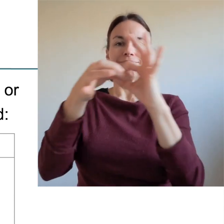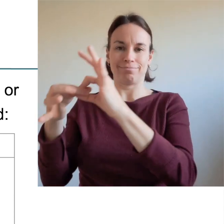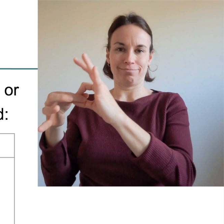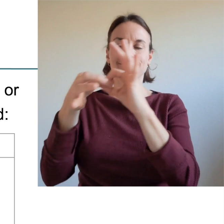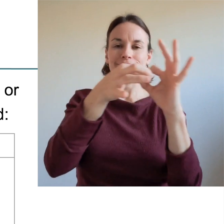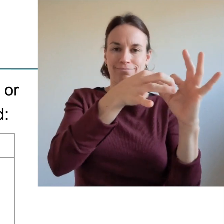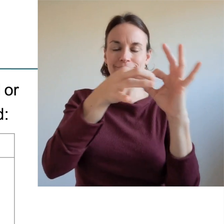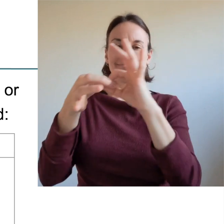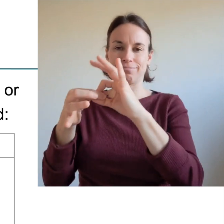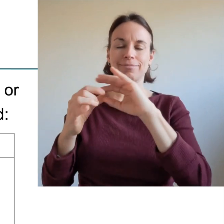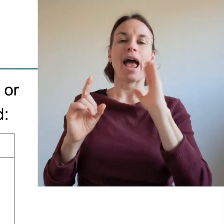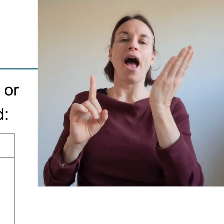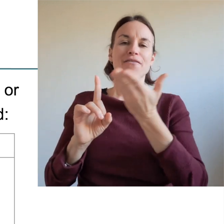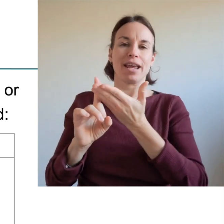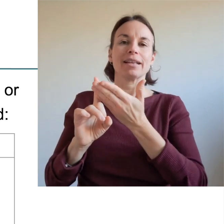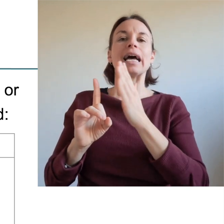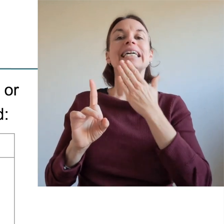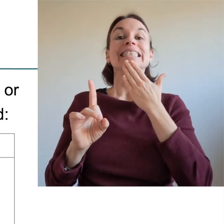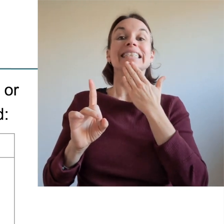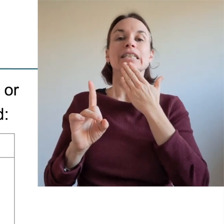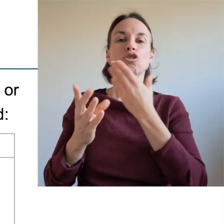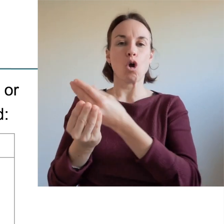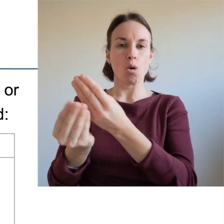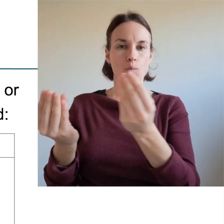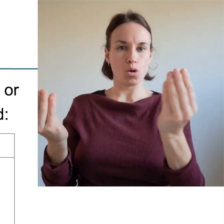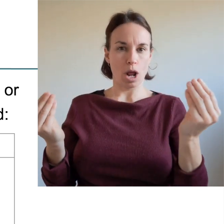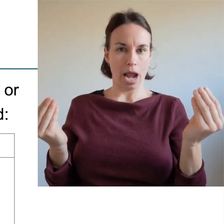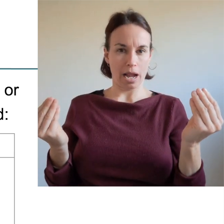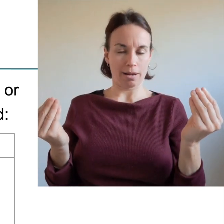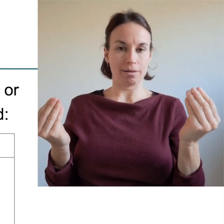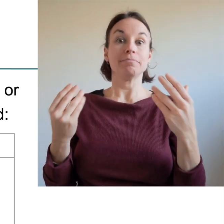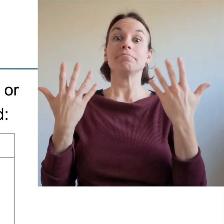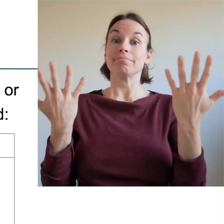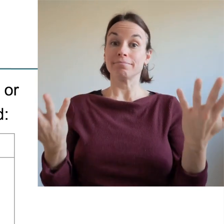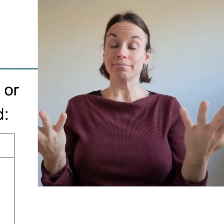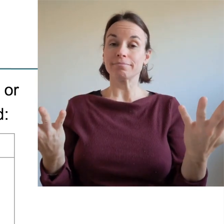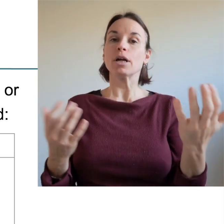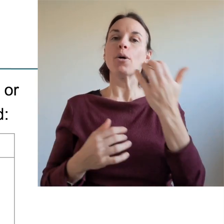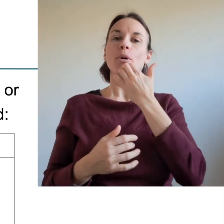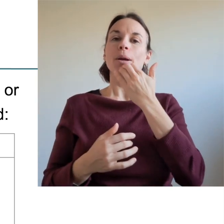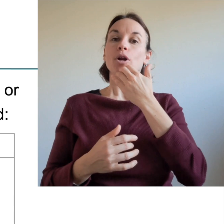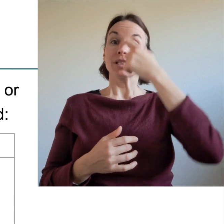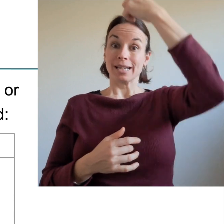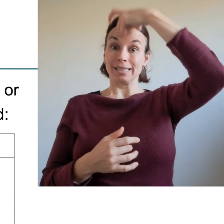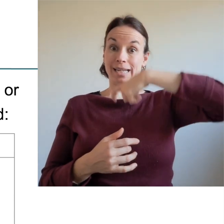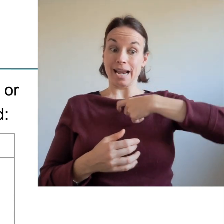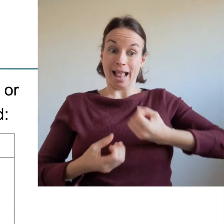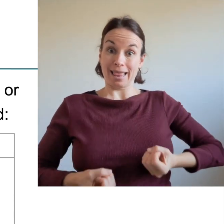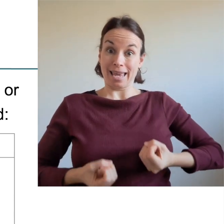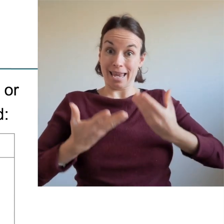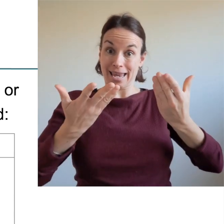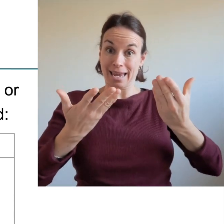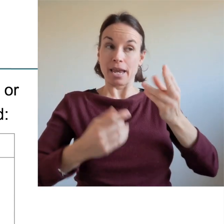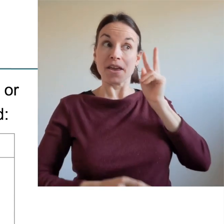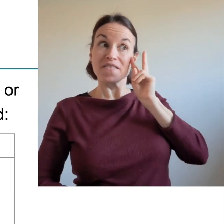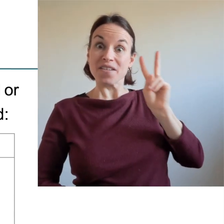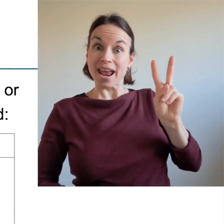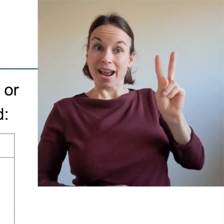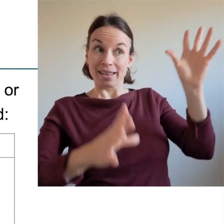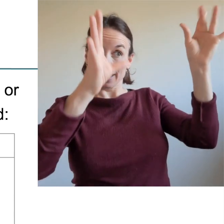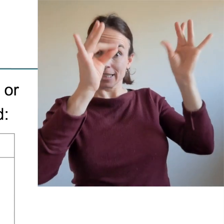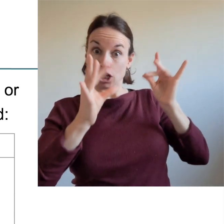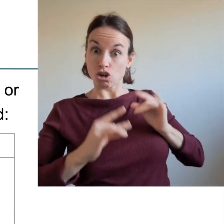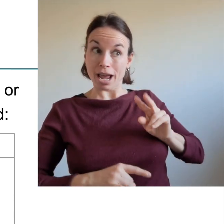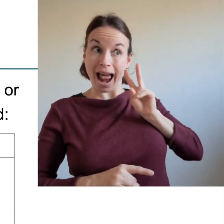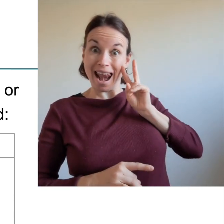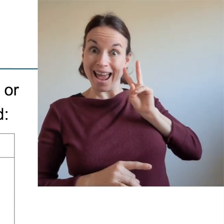affecting whether plural marking is used or omitted. And in particular, if the signer has visual